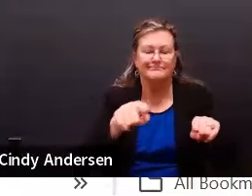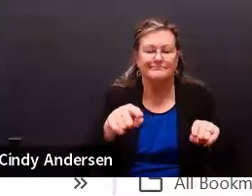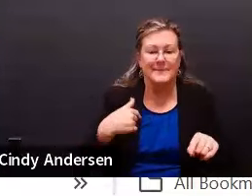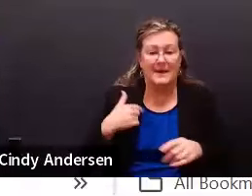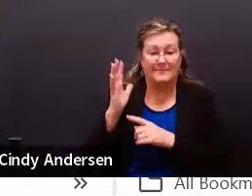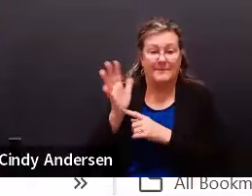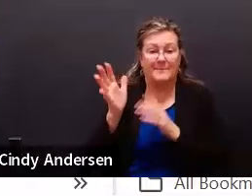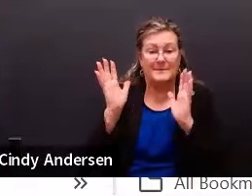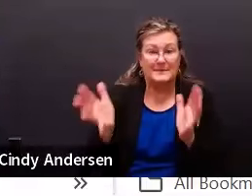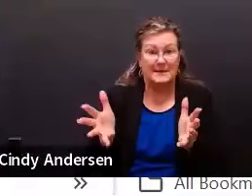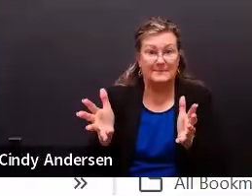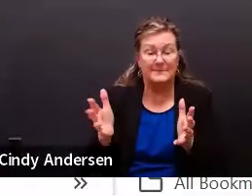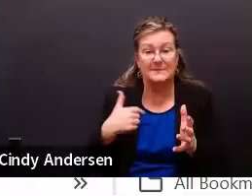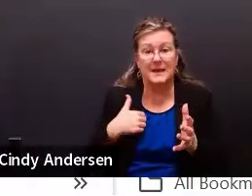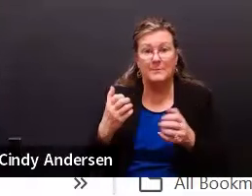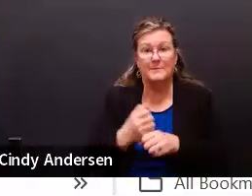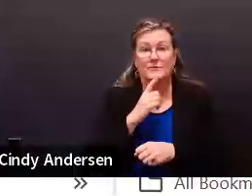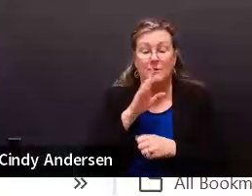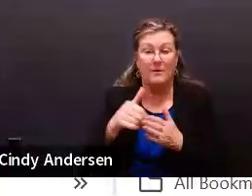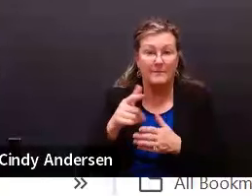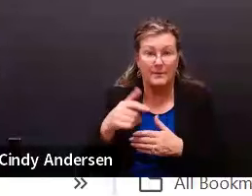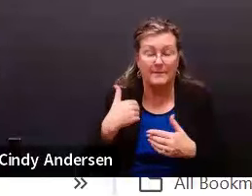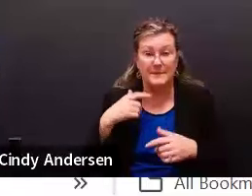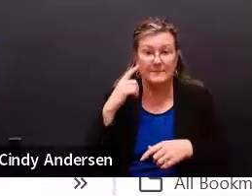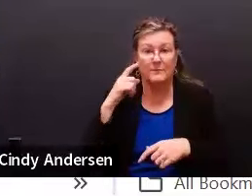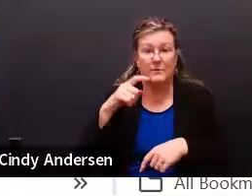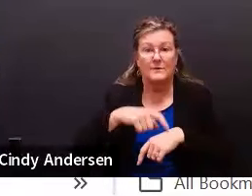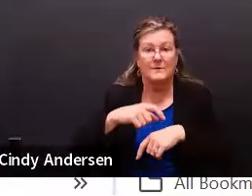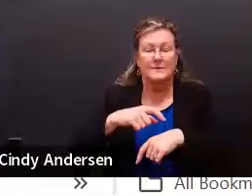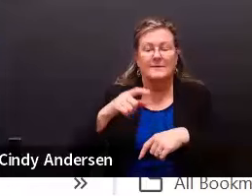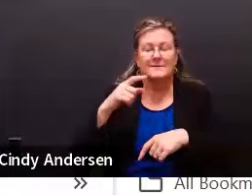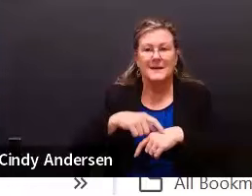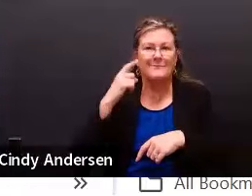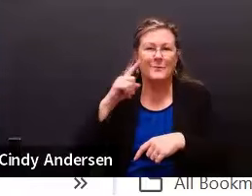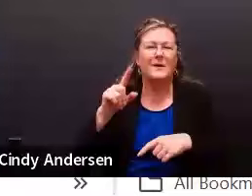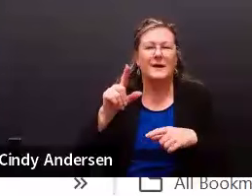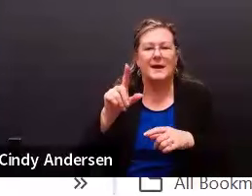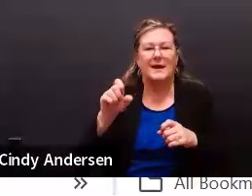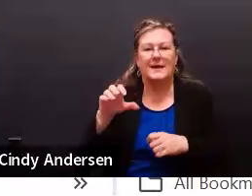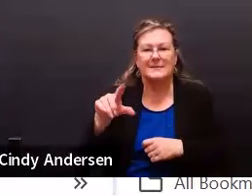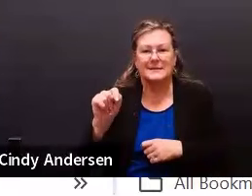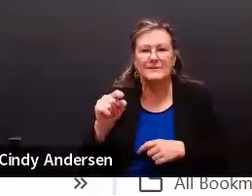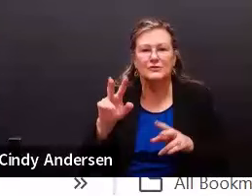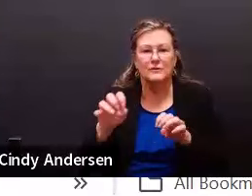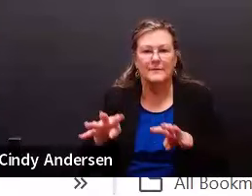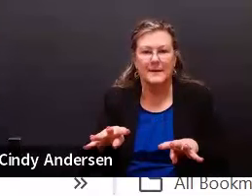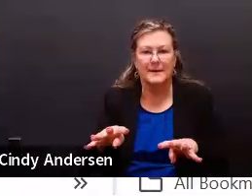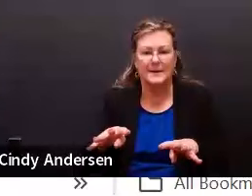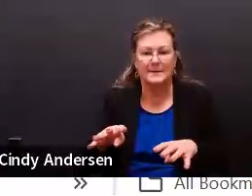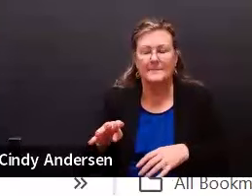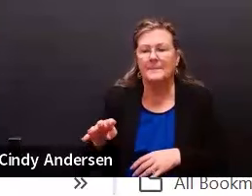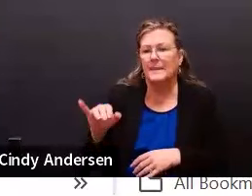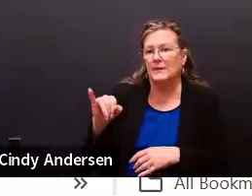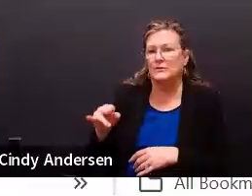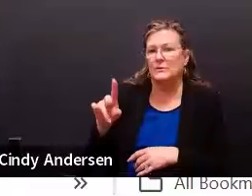minutes left, and I do want to make sure that you all have time to do the exit survey, and I think we have a couple of wrap-up slides. Yes, and Jalissa wants to know